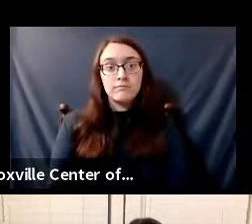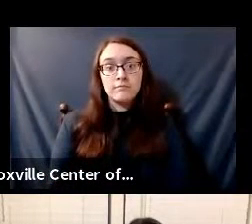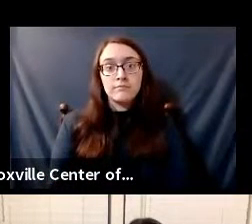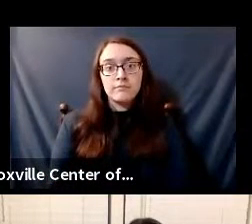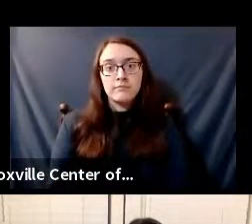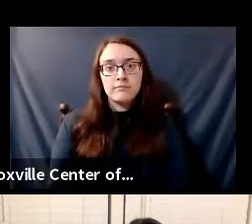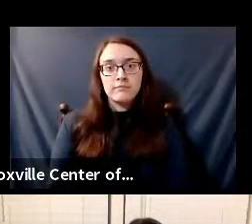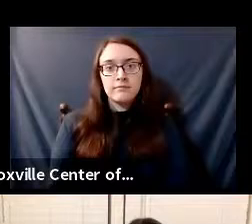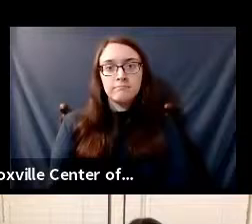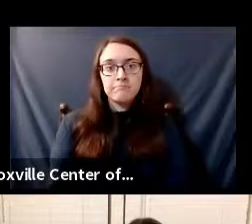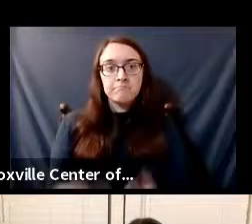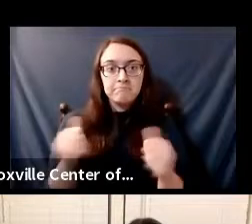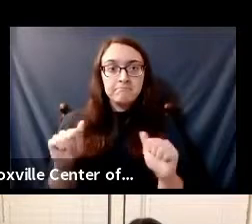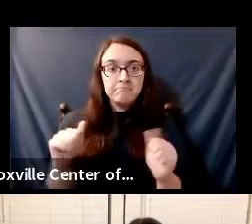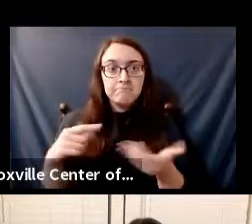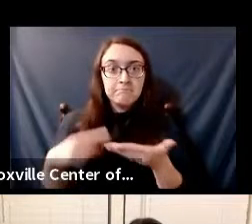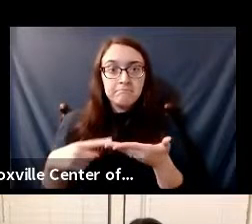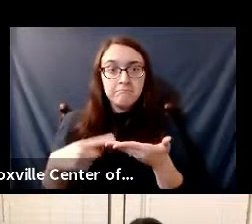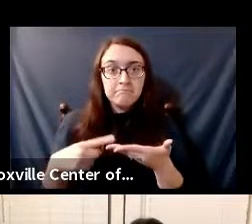Points of discussion?